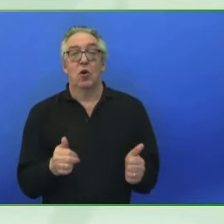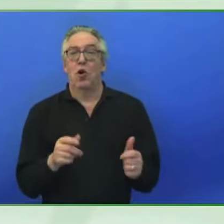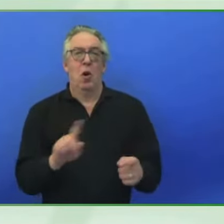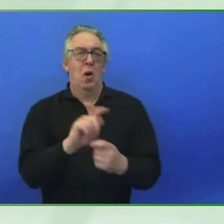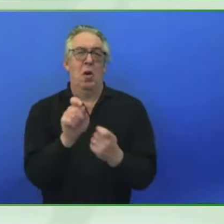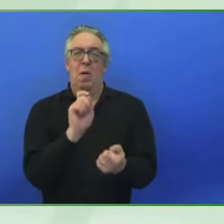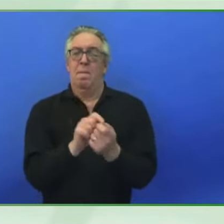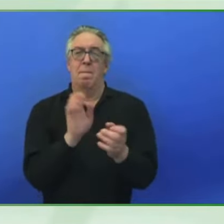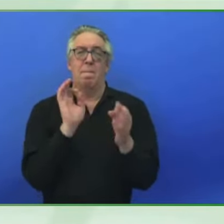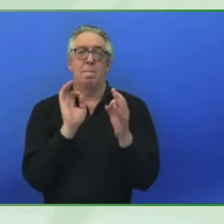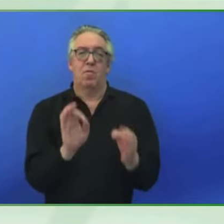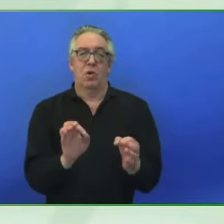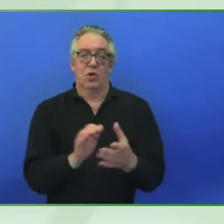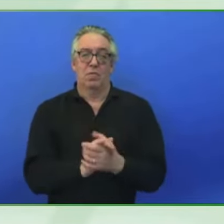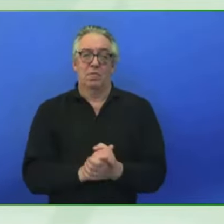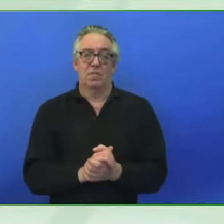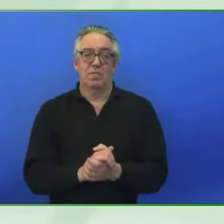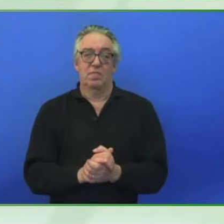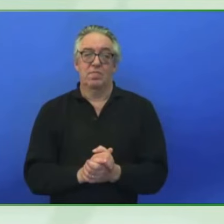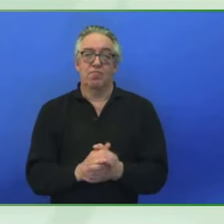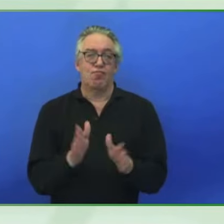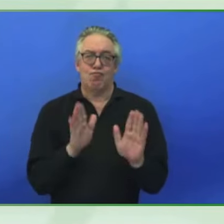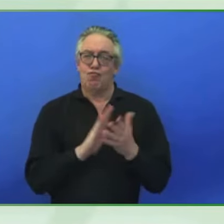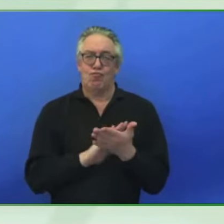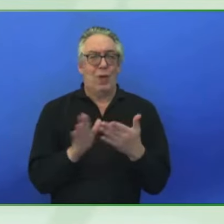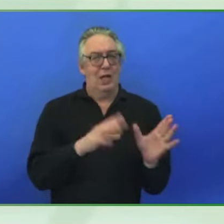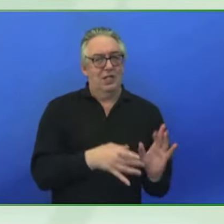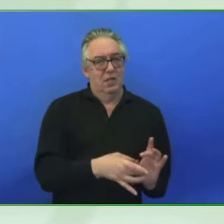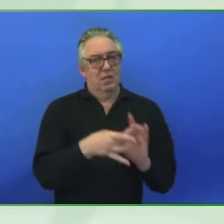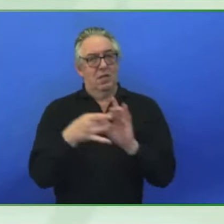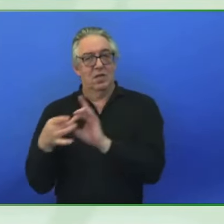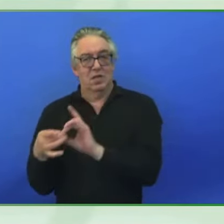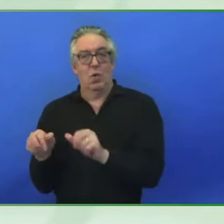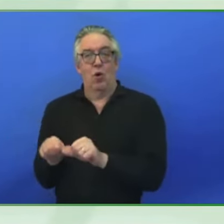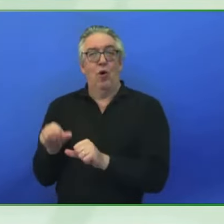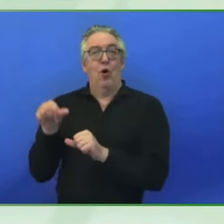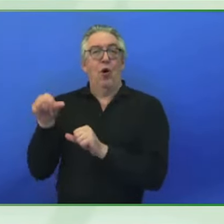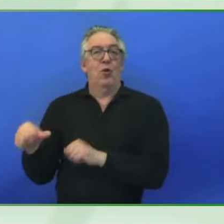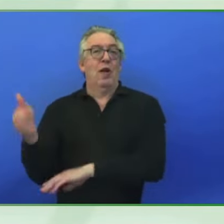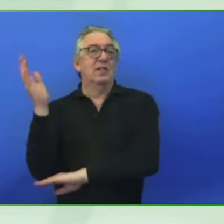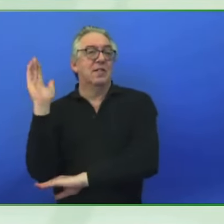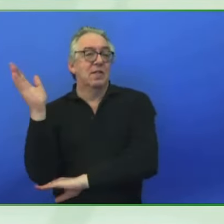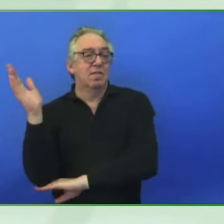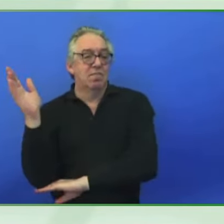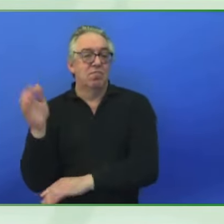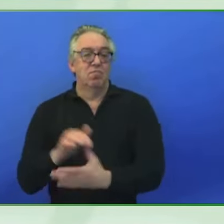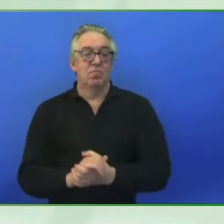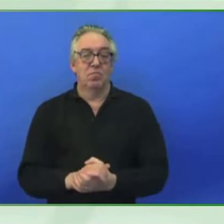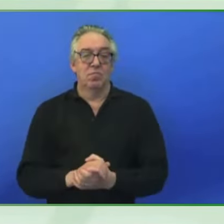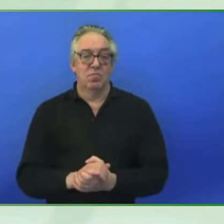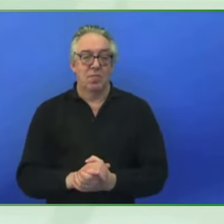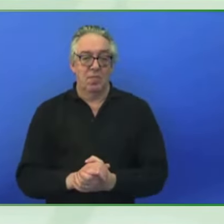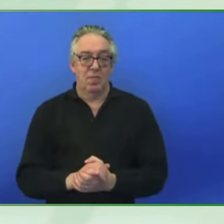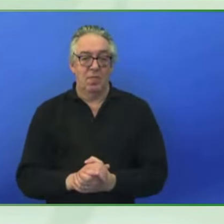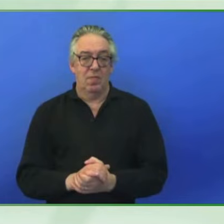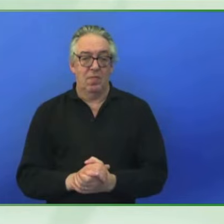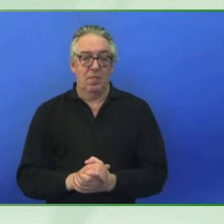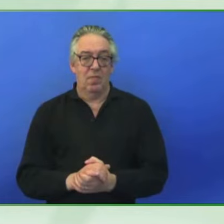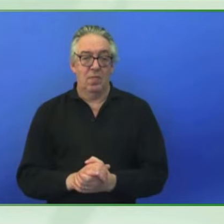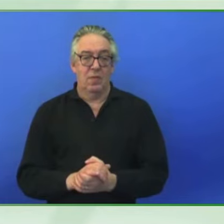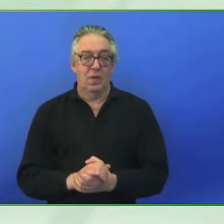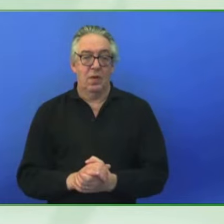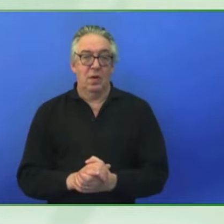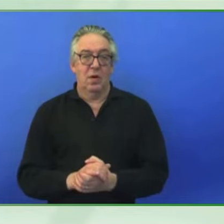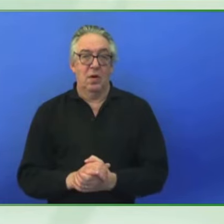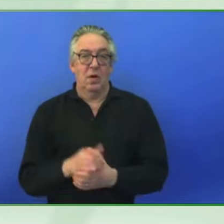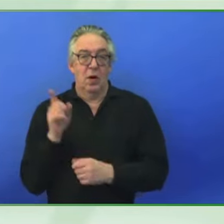sort of link into our guests here that will speak in a minute. And great that you focus on these data deserts